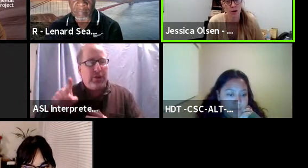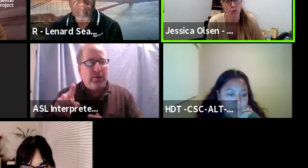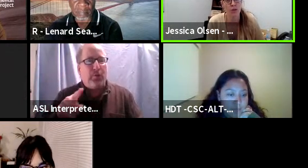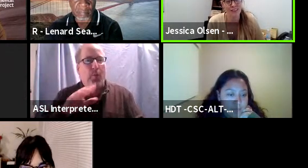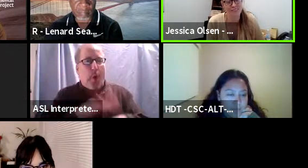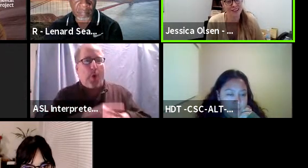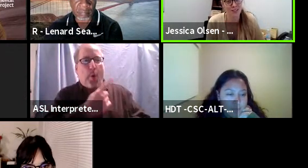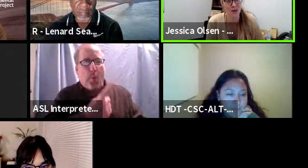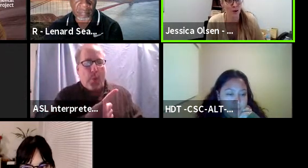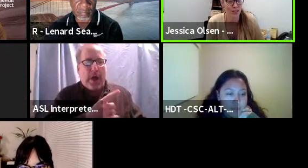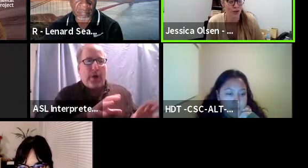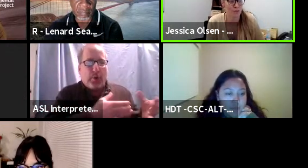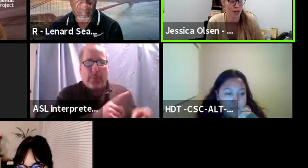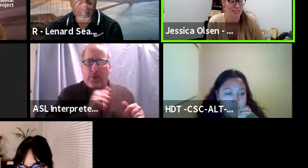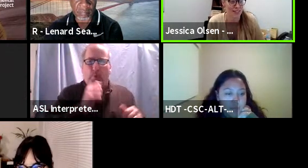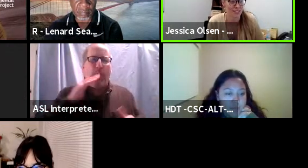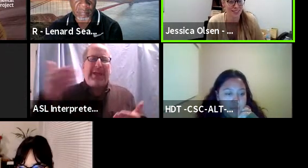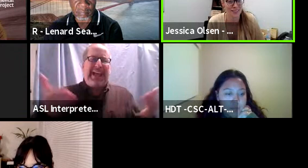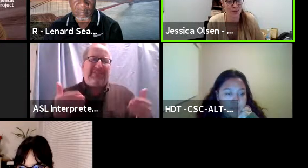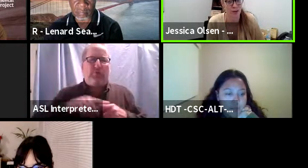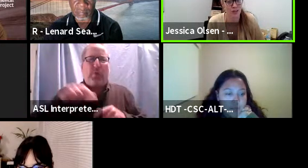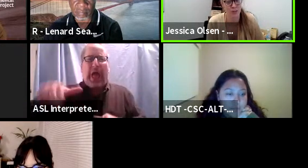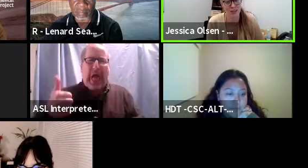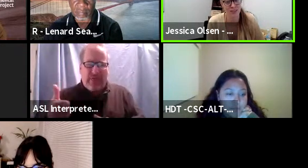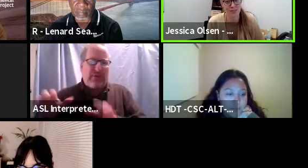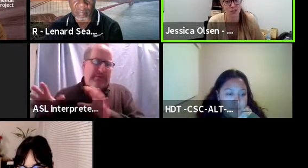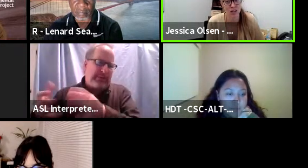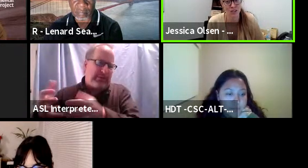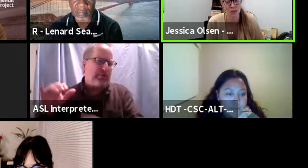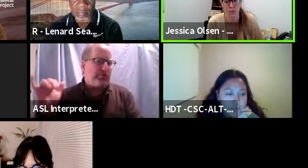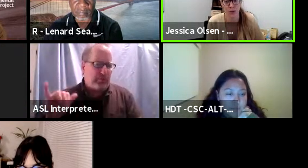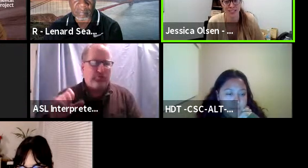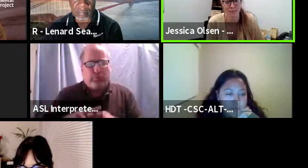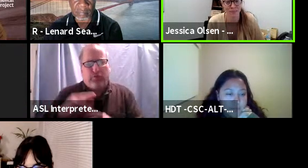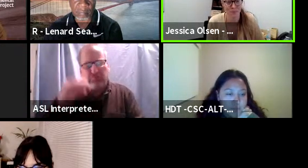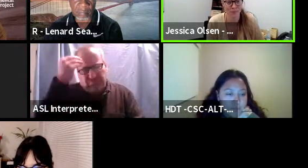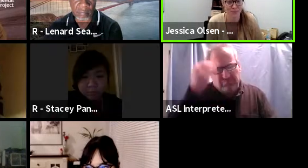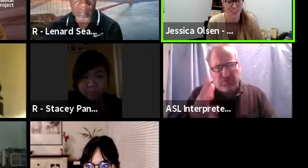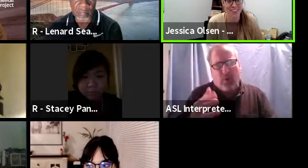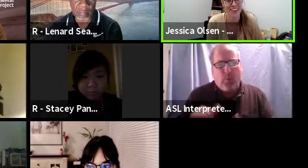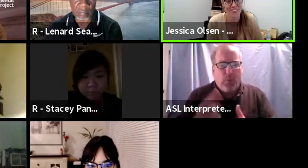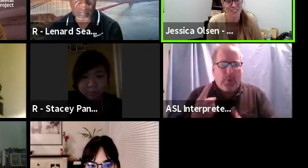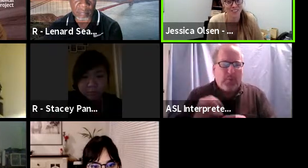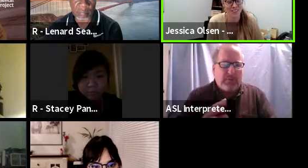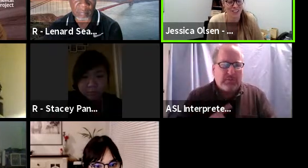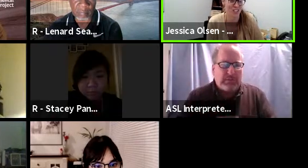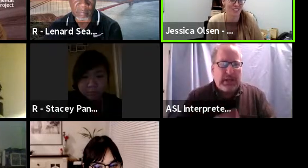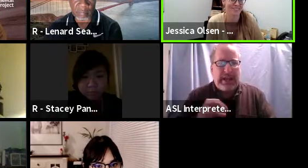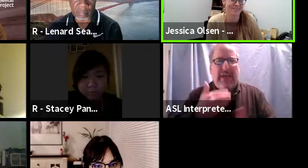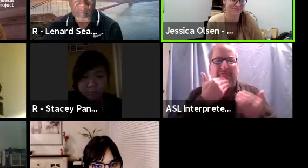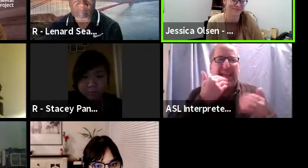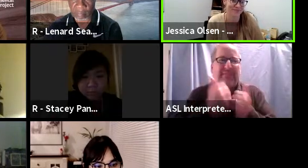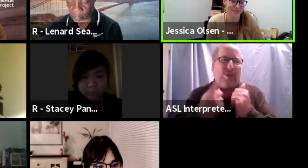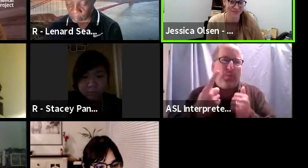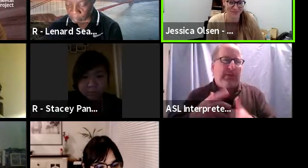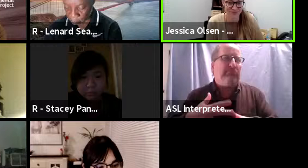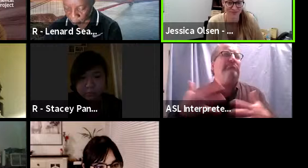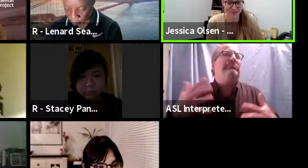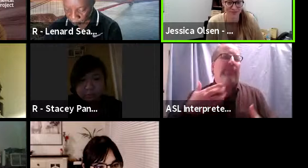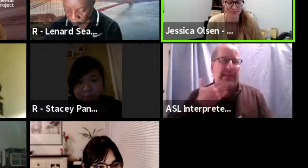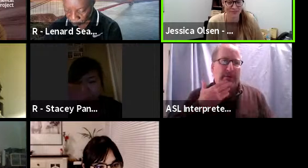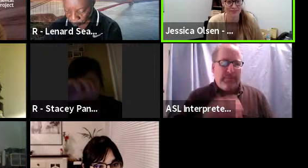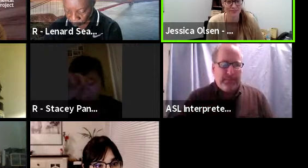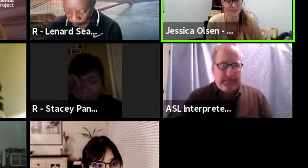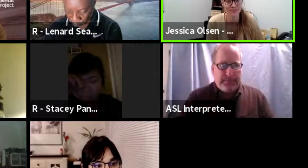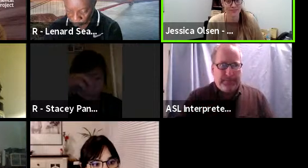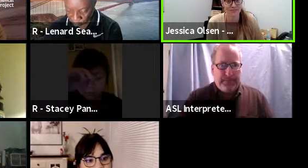today, but will be invited to all the other processes. So I just wanted to share that one more time and thank everyone so much.